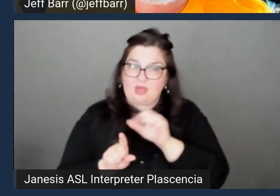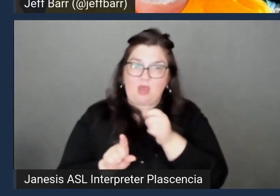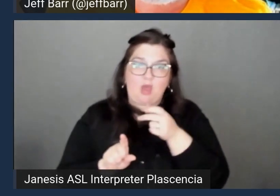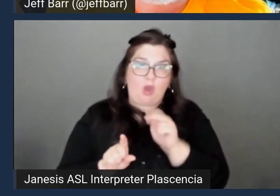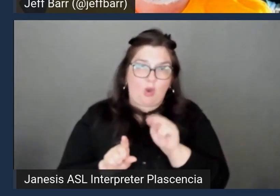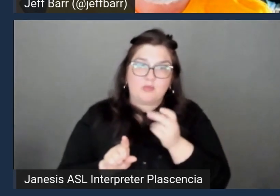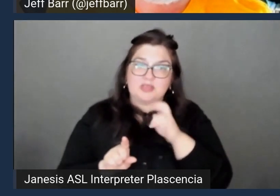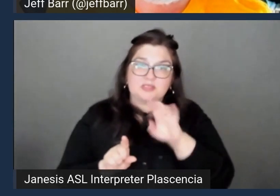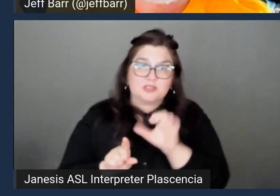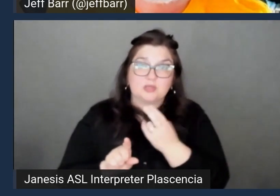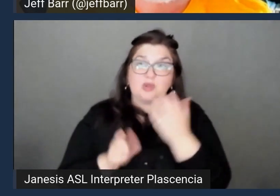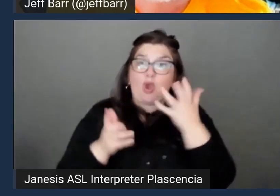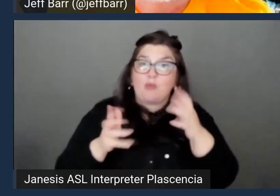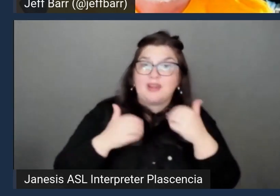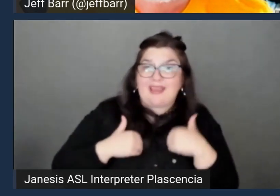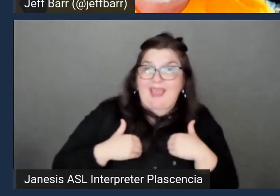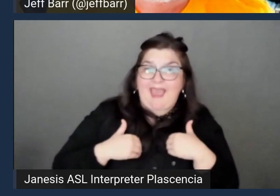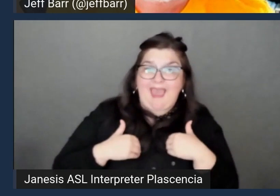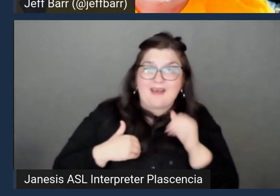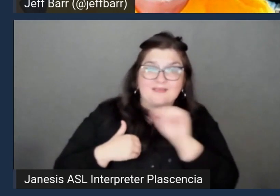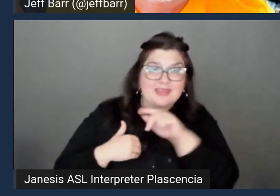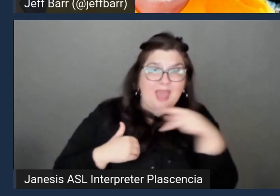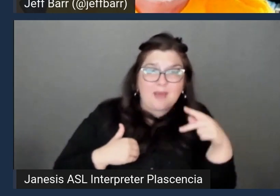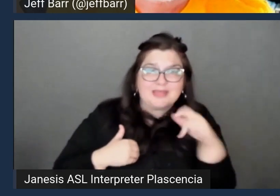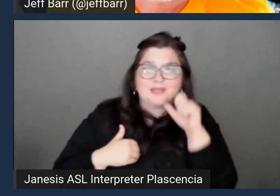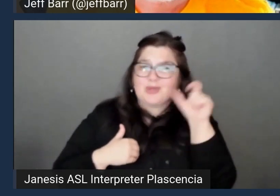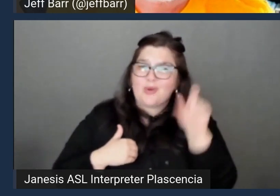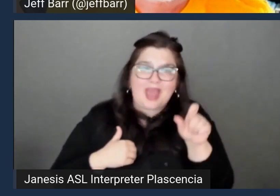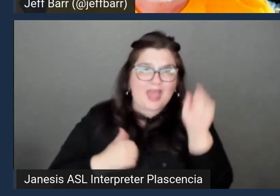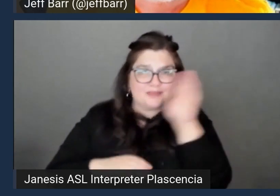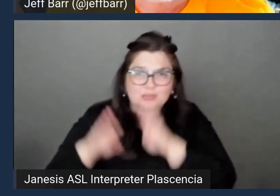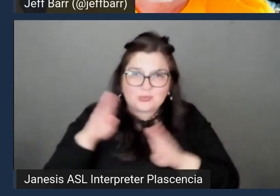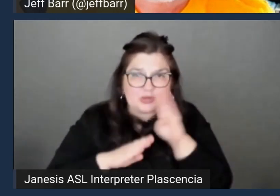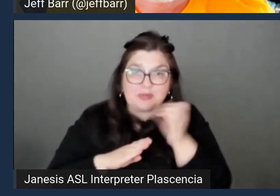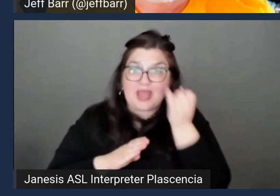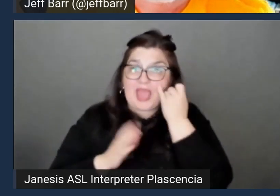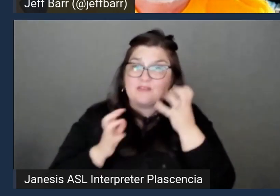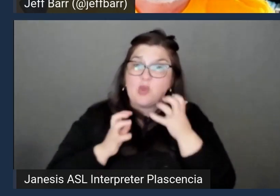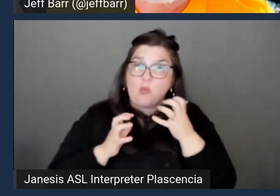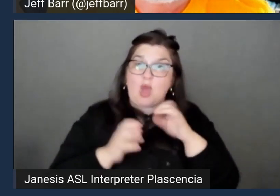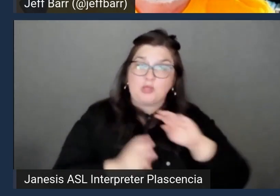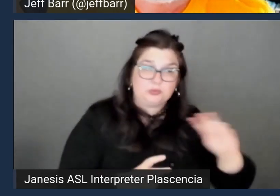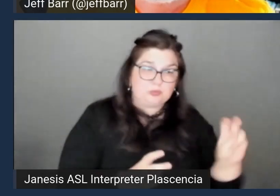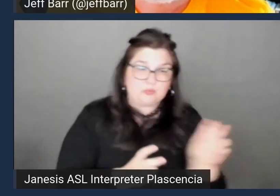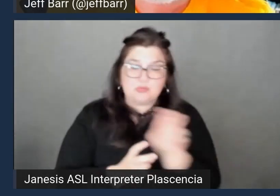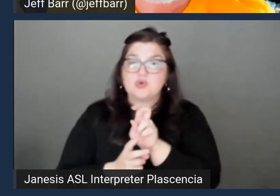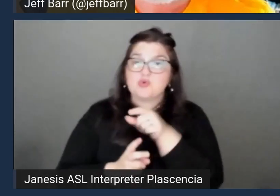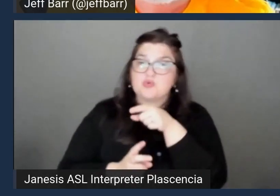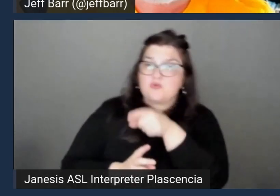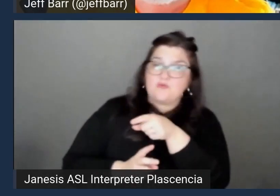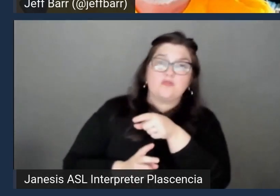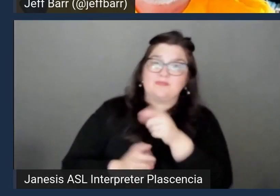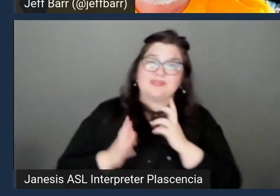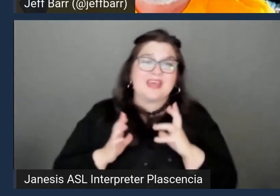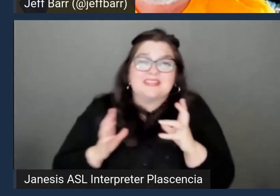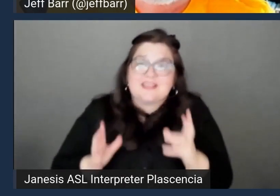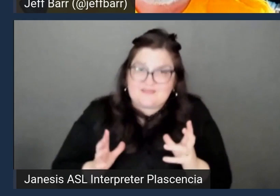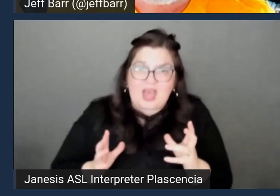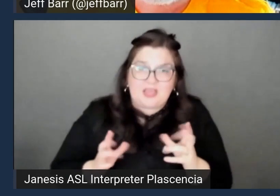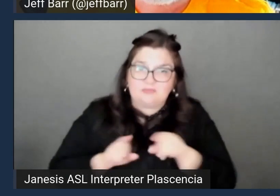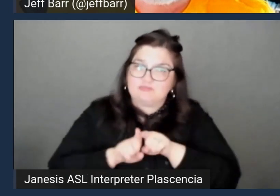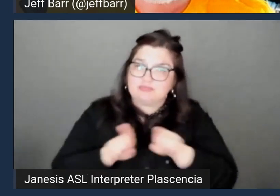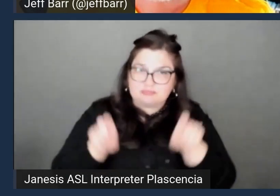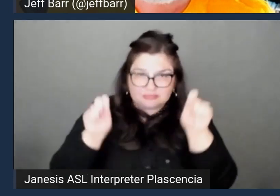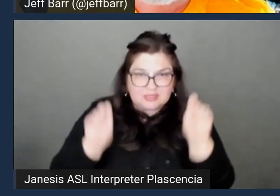application, don't have to worry about it. And if you want to move to OpenSearch and use newer functionality that are in these clients, you can use one of these forked clients as well.